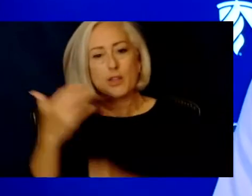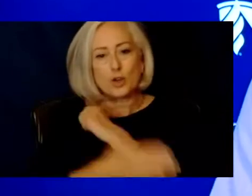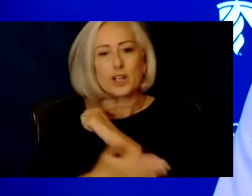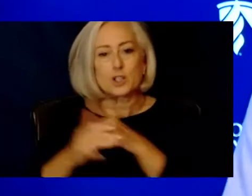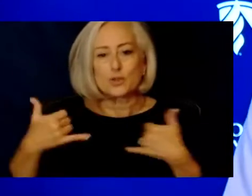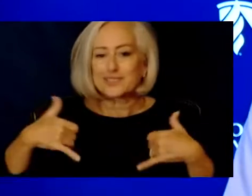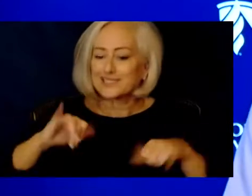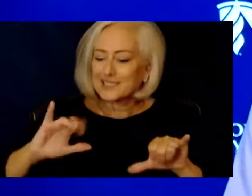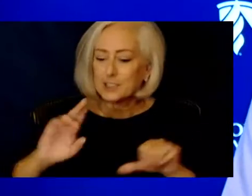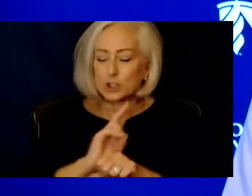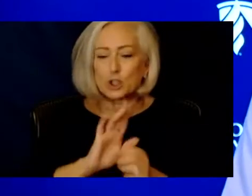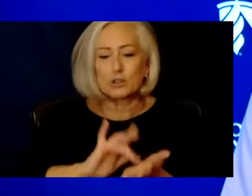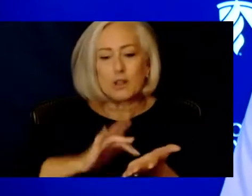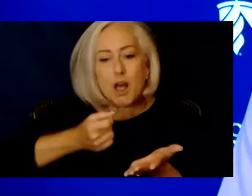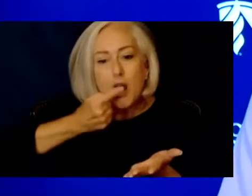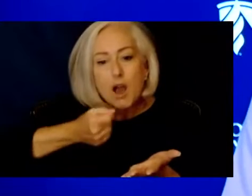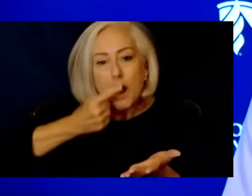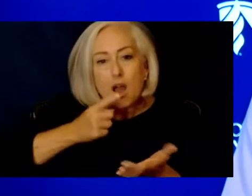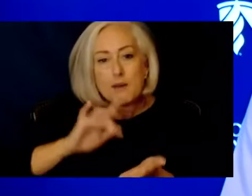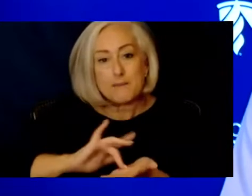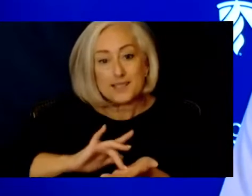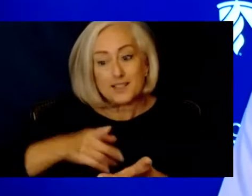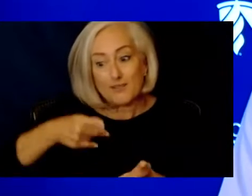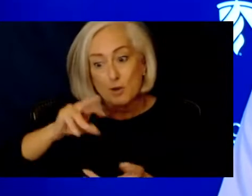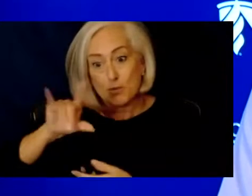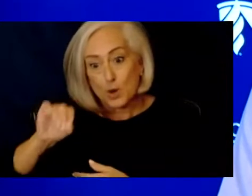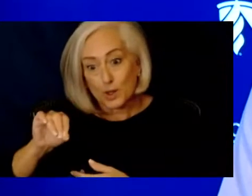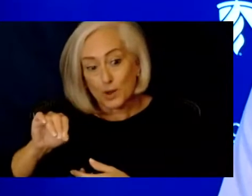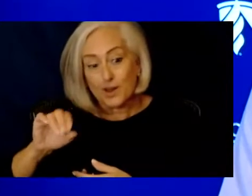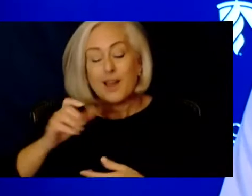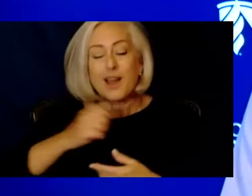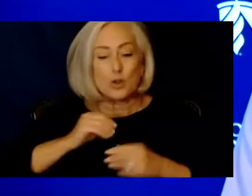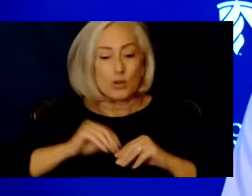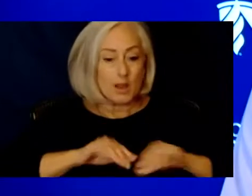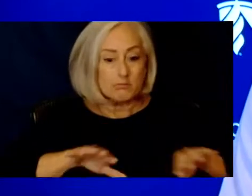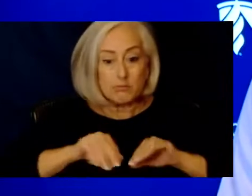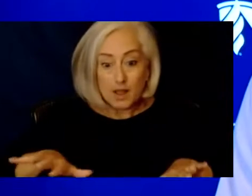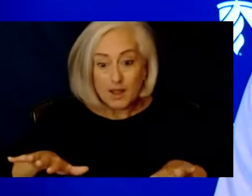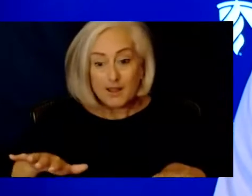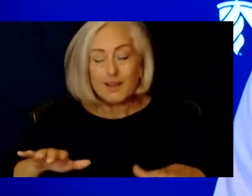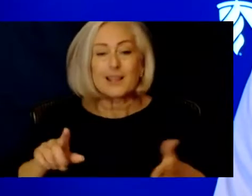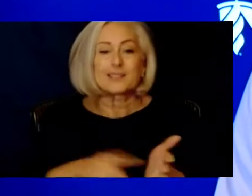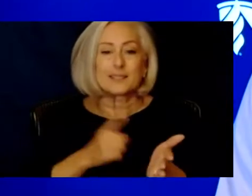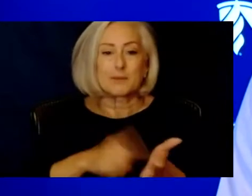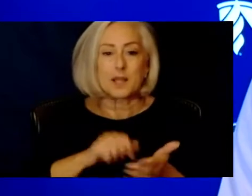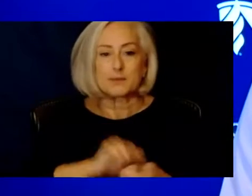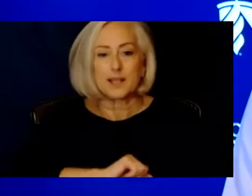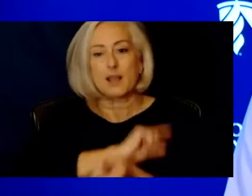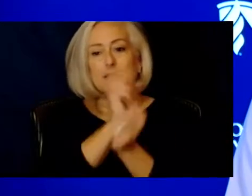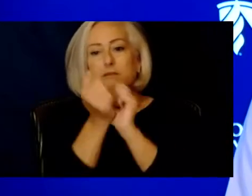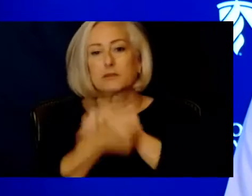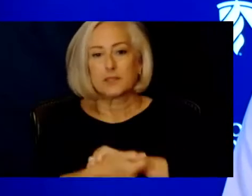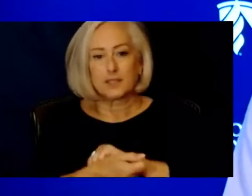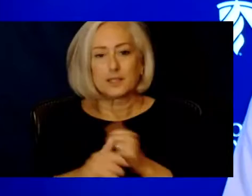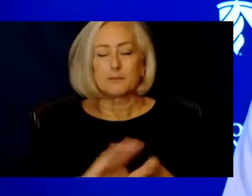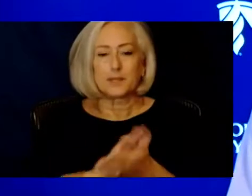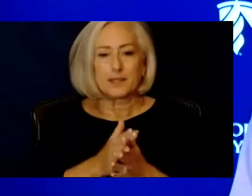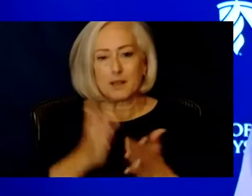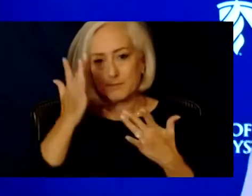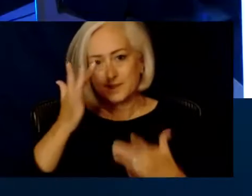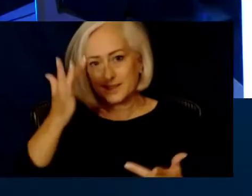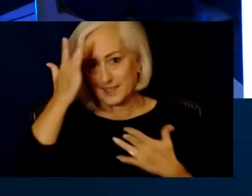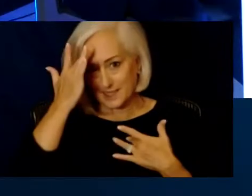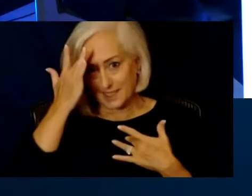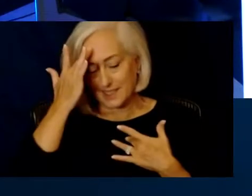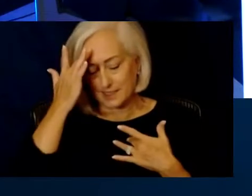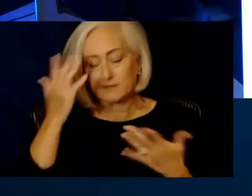and we know that you can shed that. And sometimes it can revert to the disease-causing type of the vaccine, virus as well.